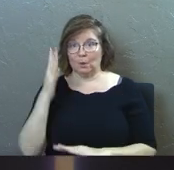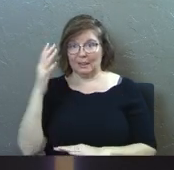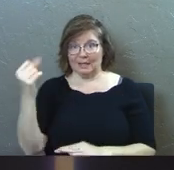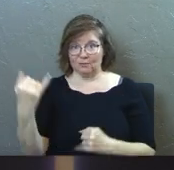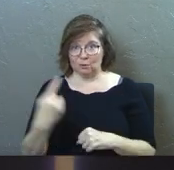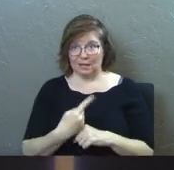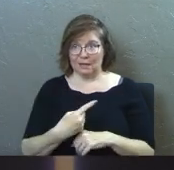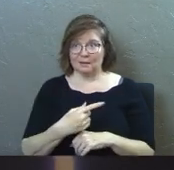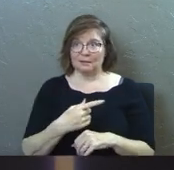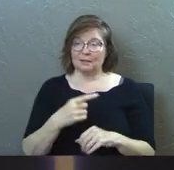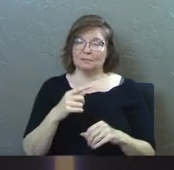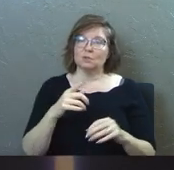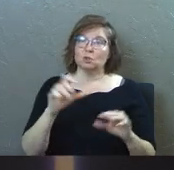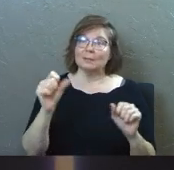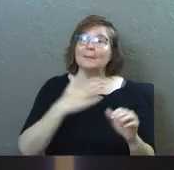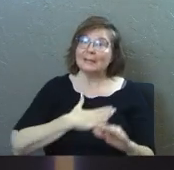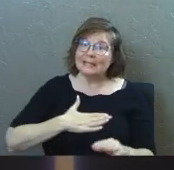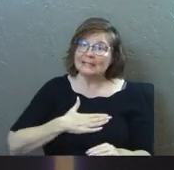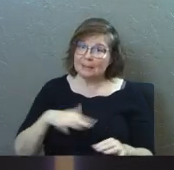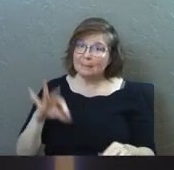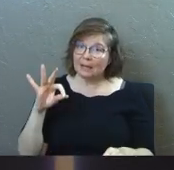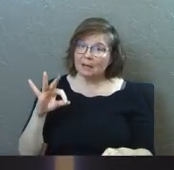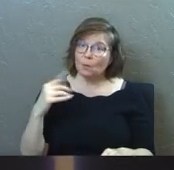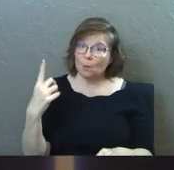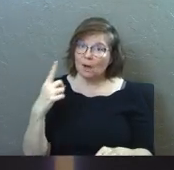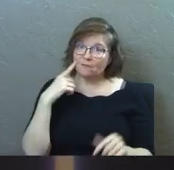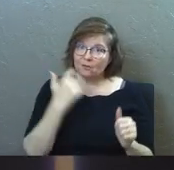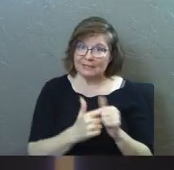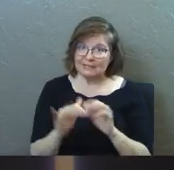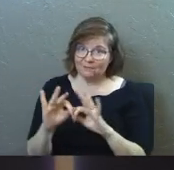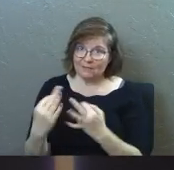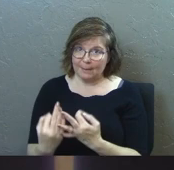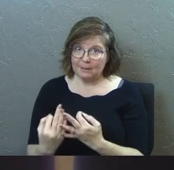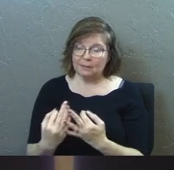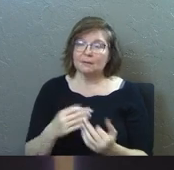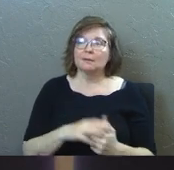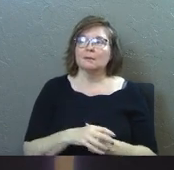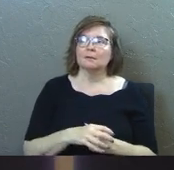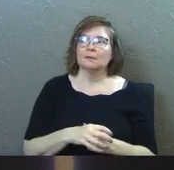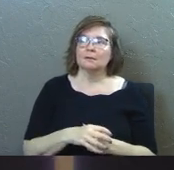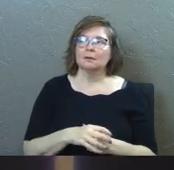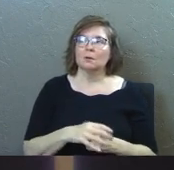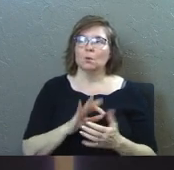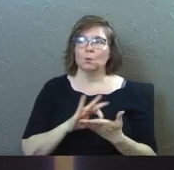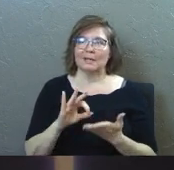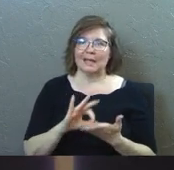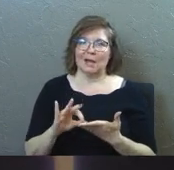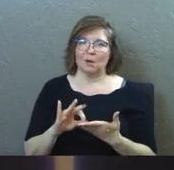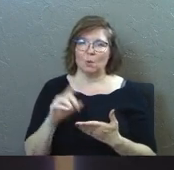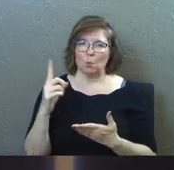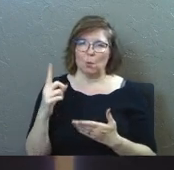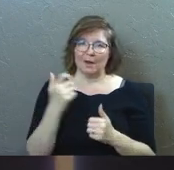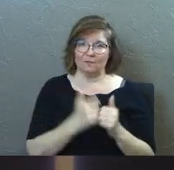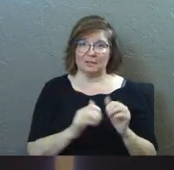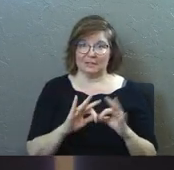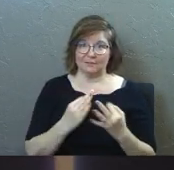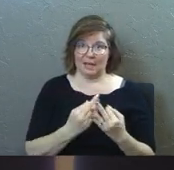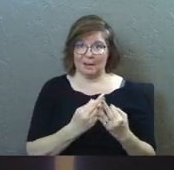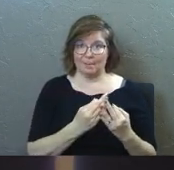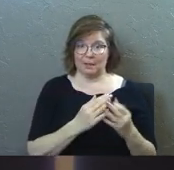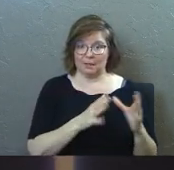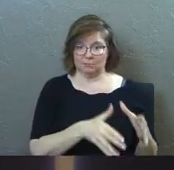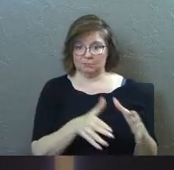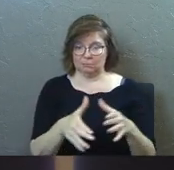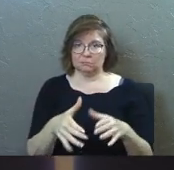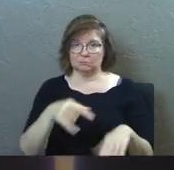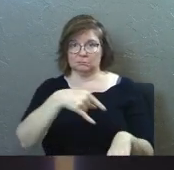today. You can pick those up. Please pick those up. Before you leave today, we counted like 1 per family unit